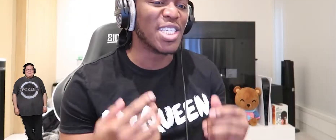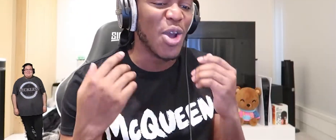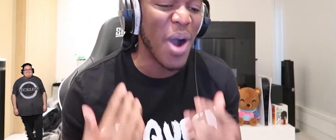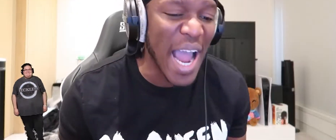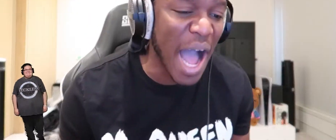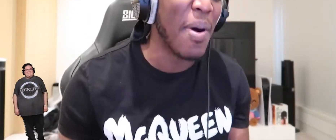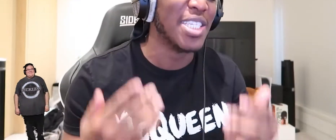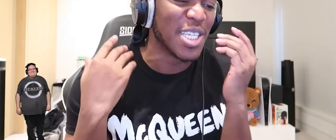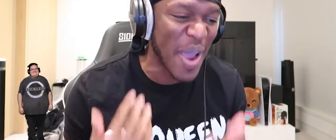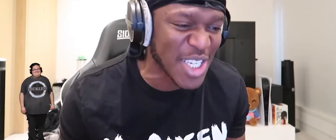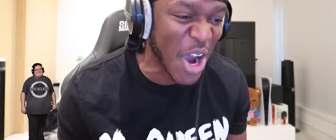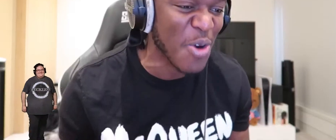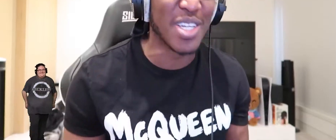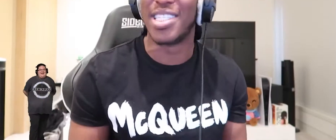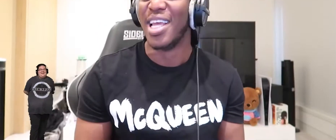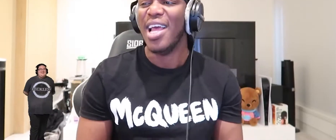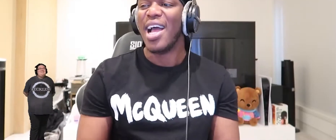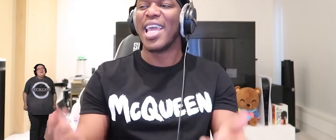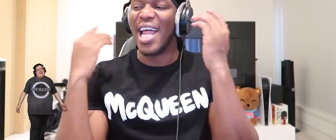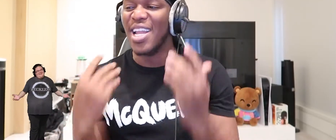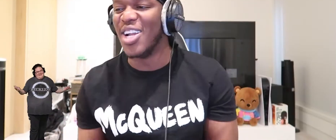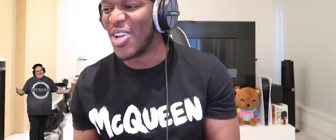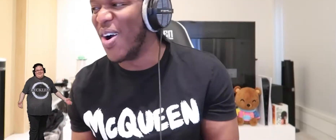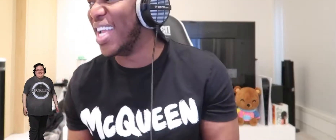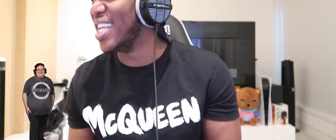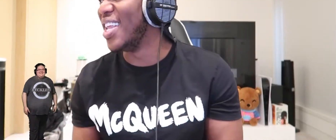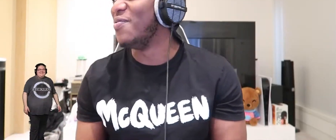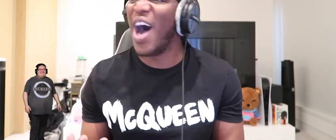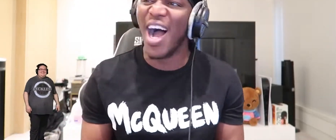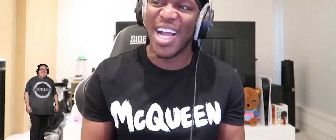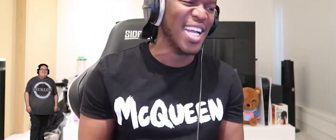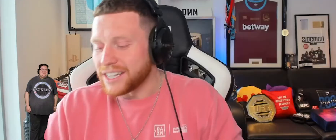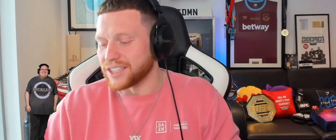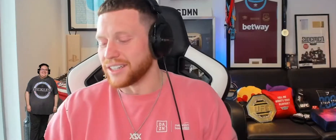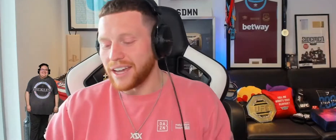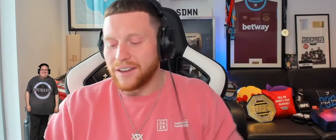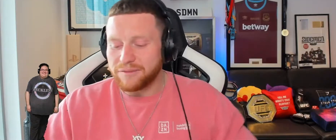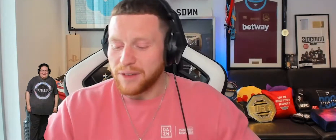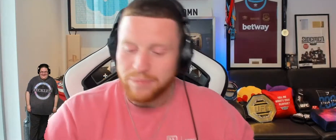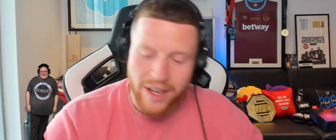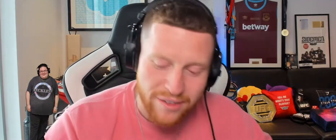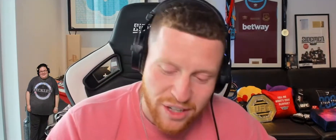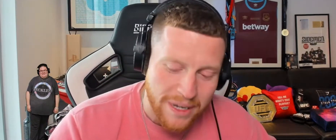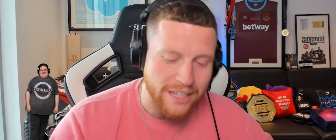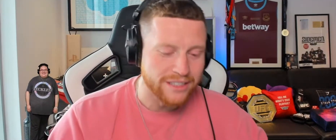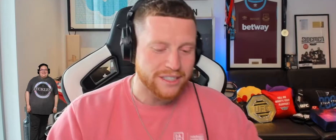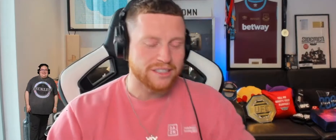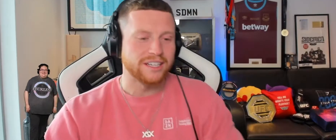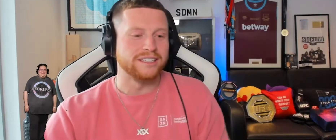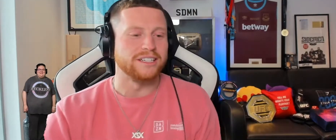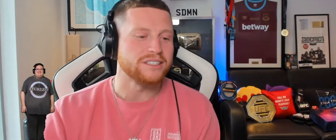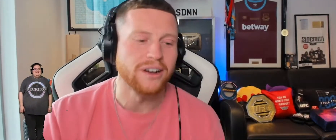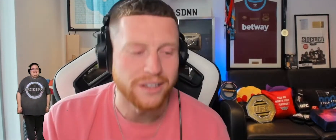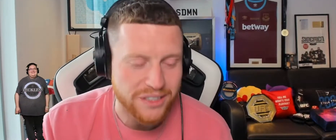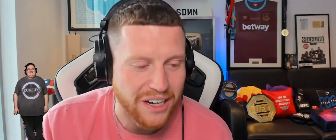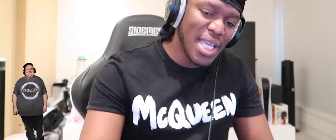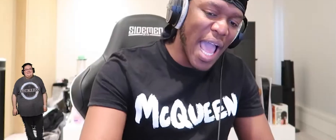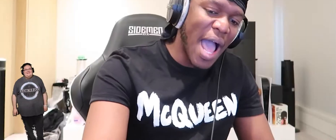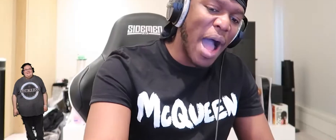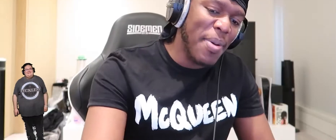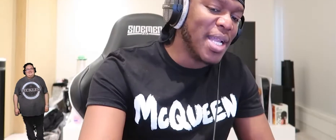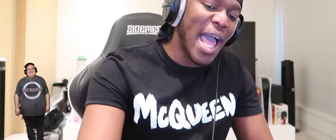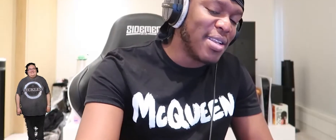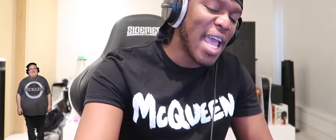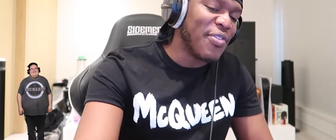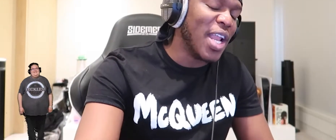Oh my god. It's just who I am. I just make jokes. I know you. Can I not do it? Fuck. Listen, if I know you, JJ, yes. Exist, so can the Sidemen.